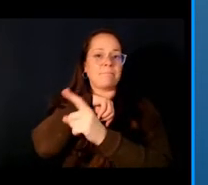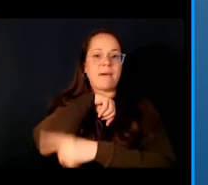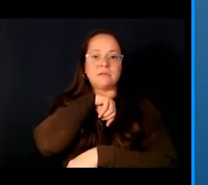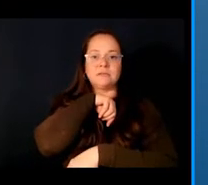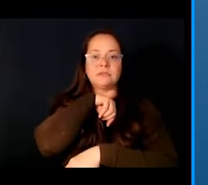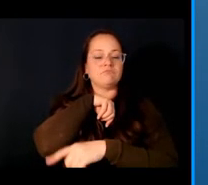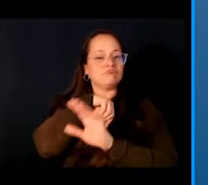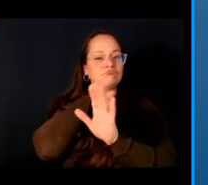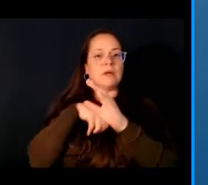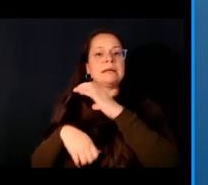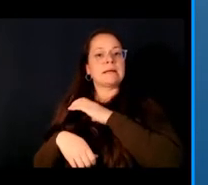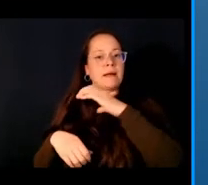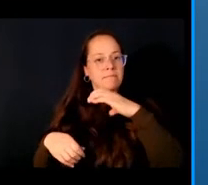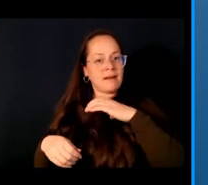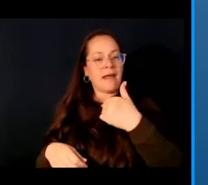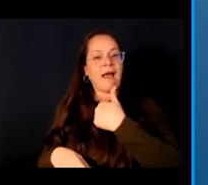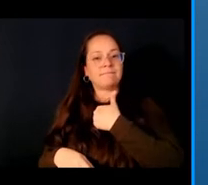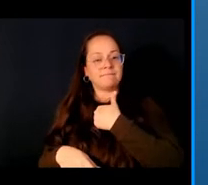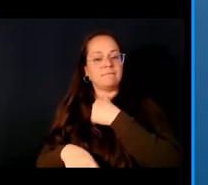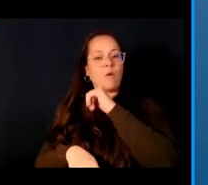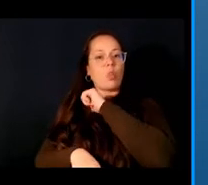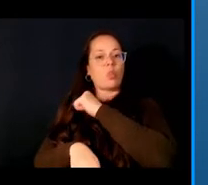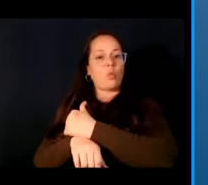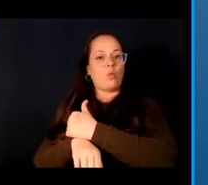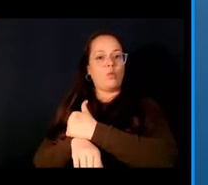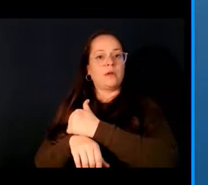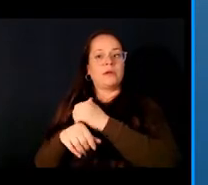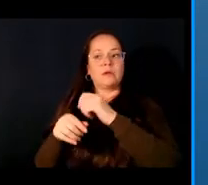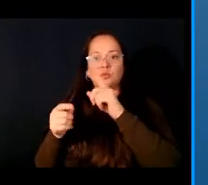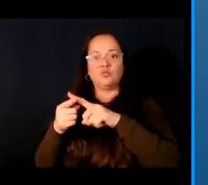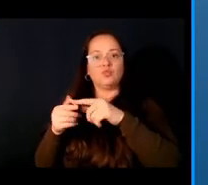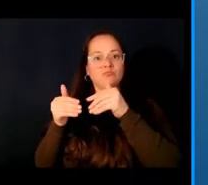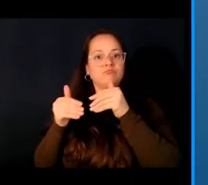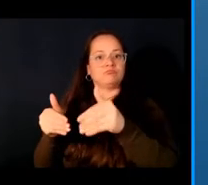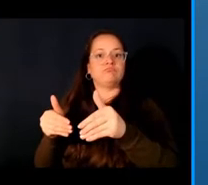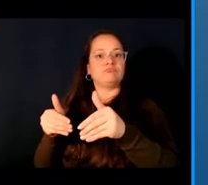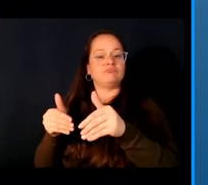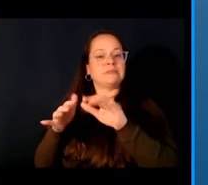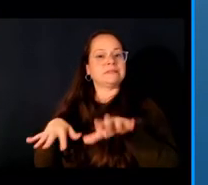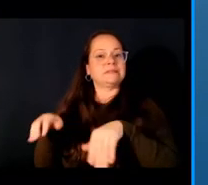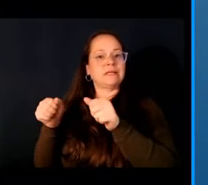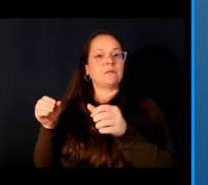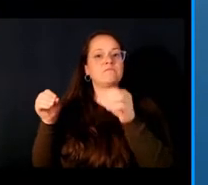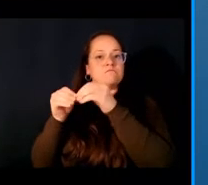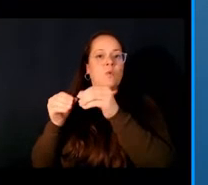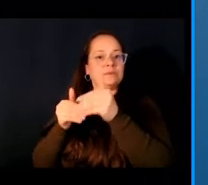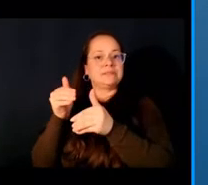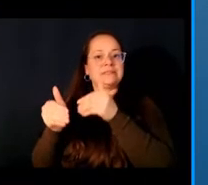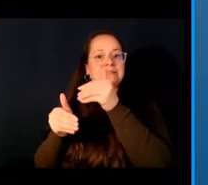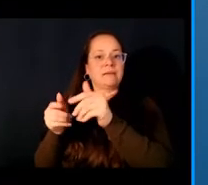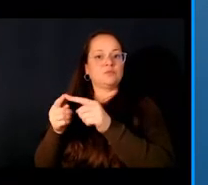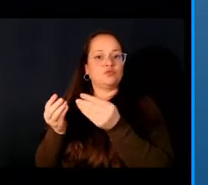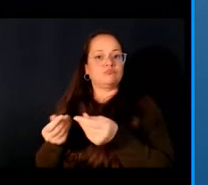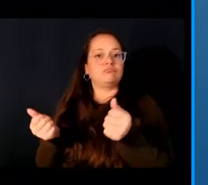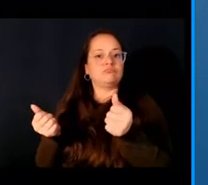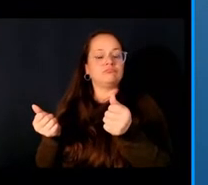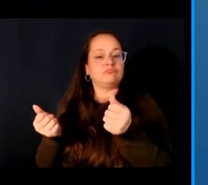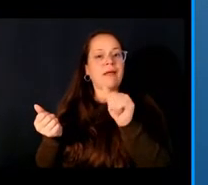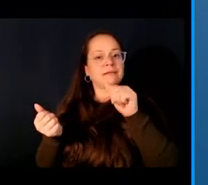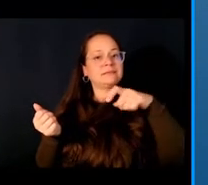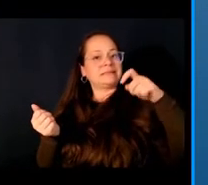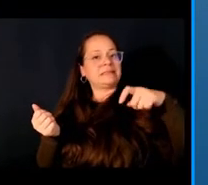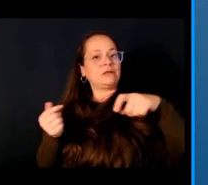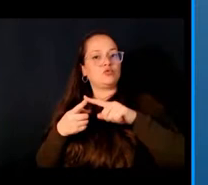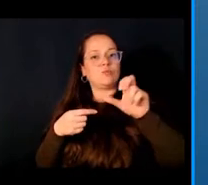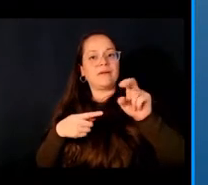committee clearly has the authority to take any other um remedial steps um as needed to enforce the